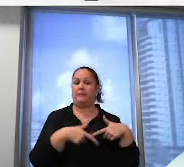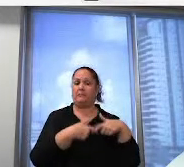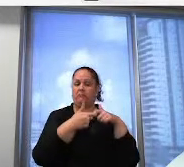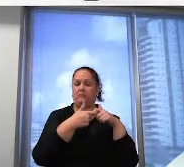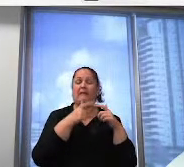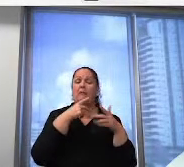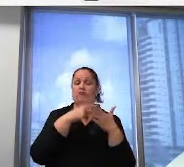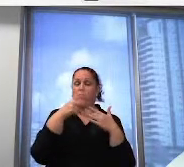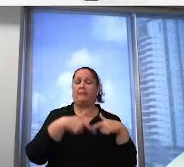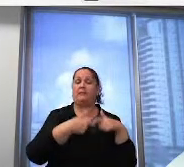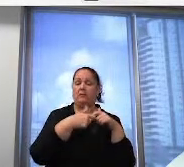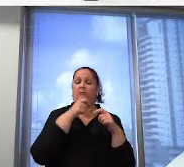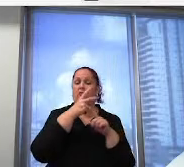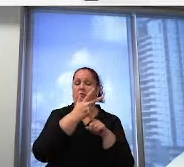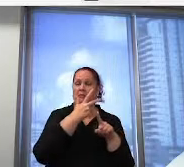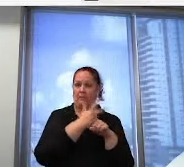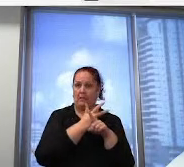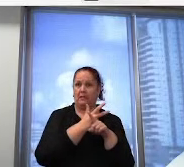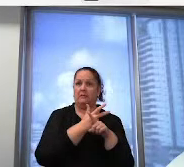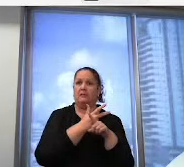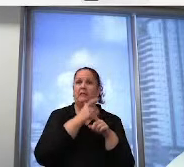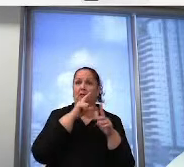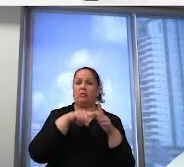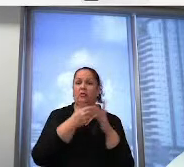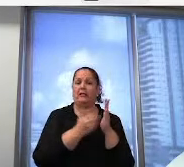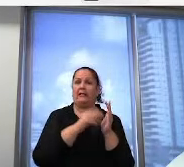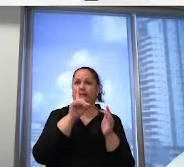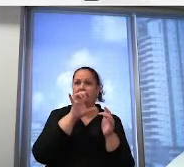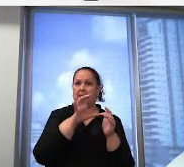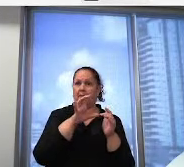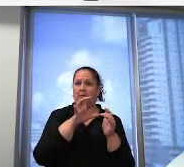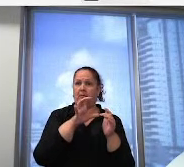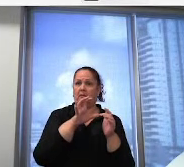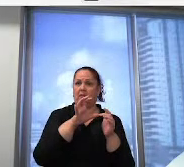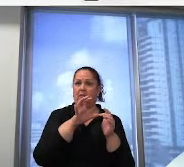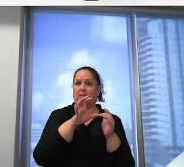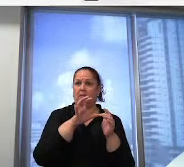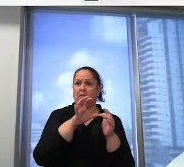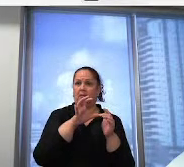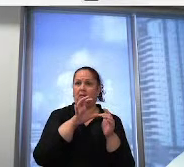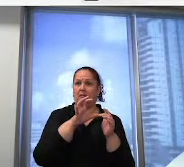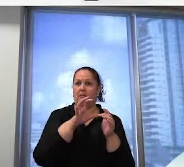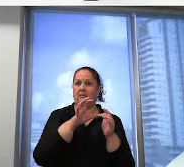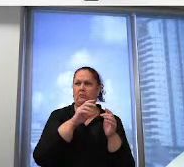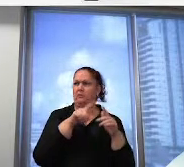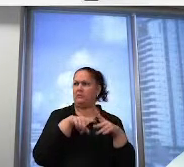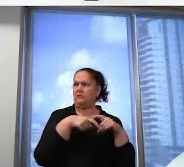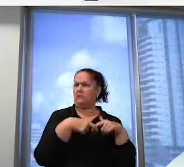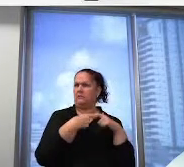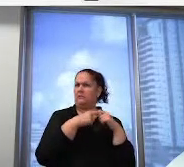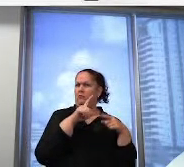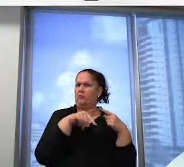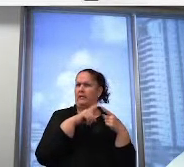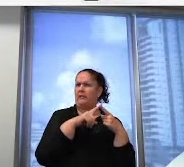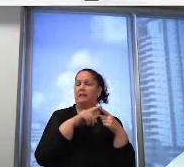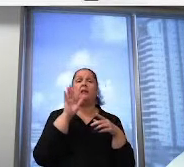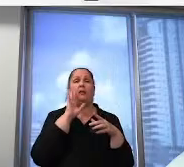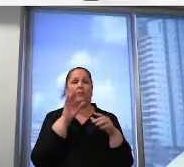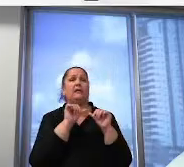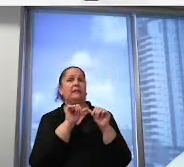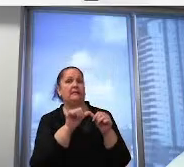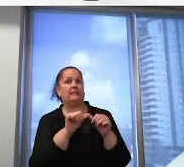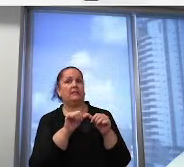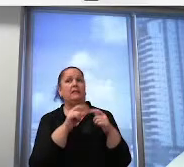been stopped for 3 months and it will be continue on December. So we was stopped September, October. It